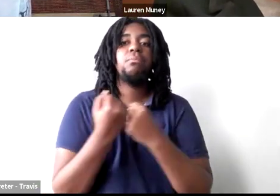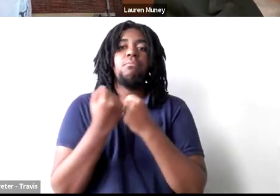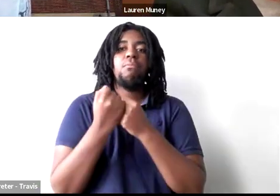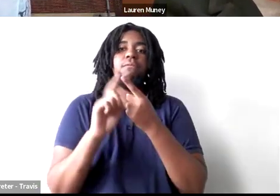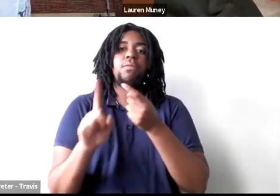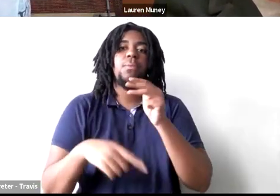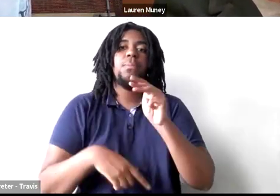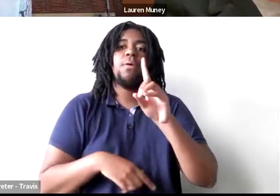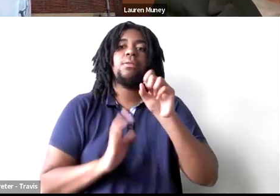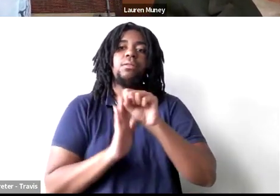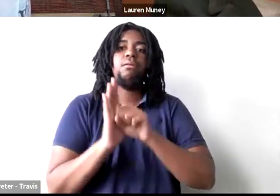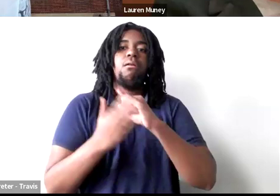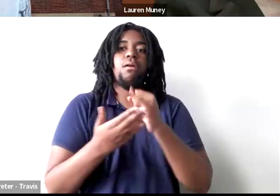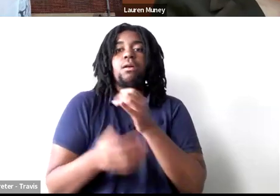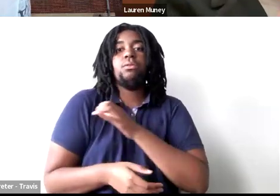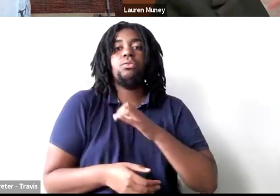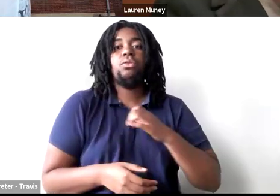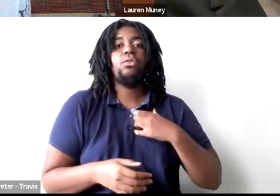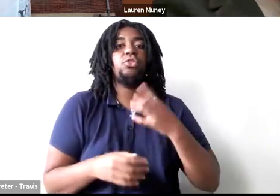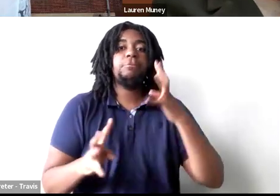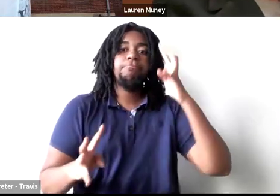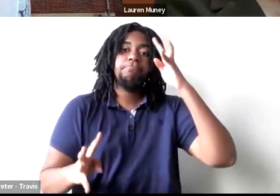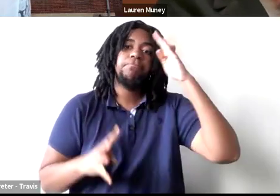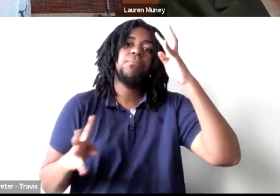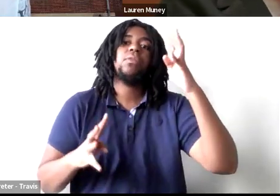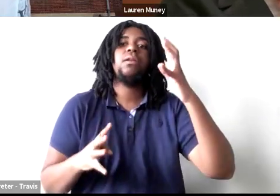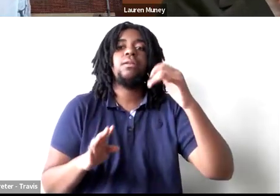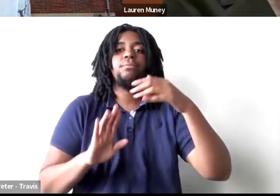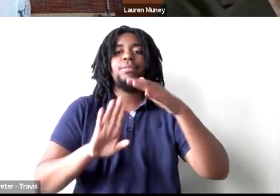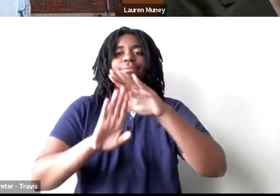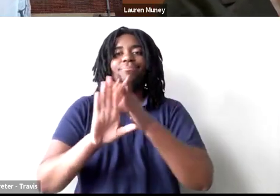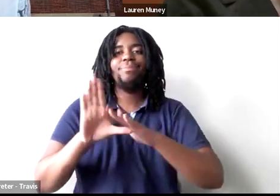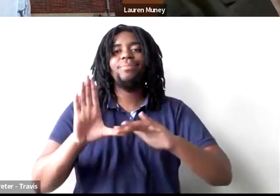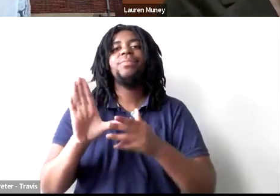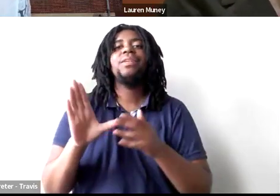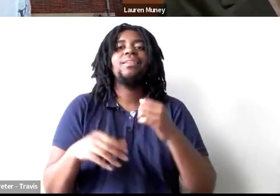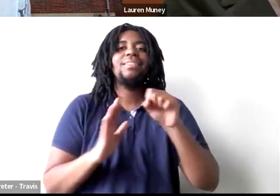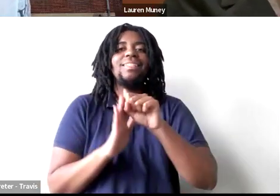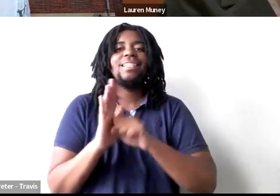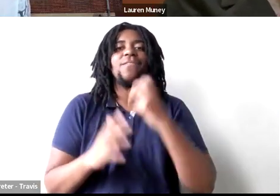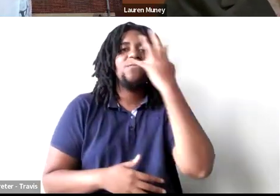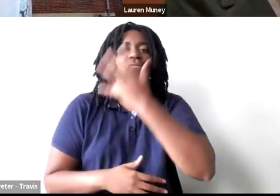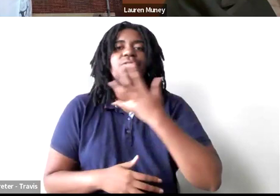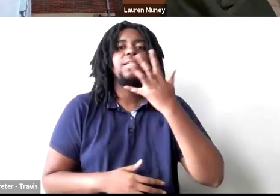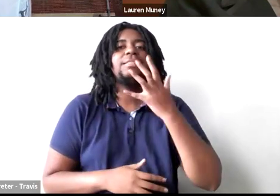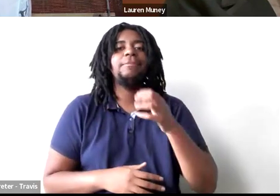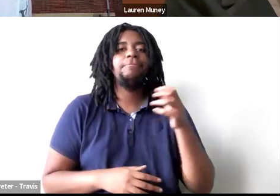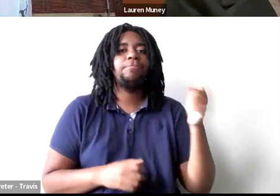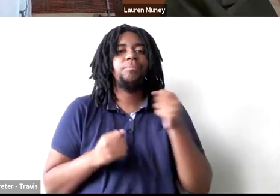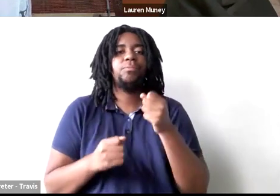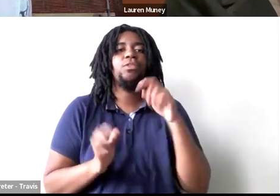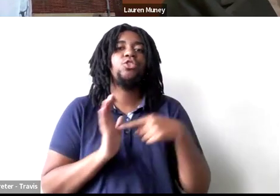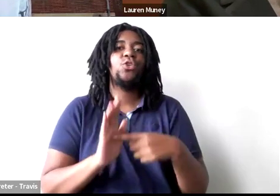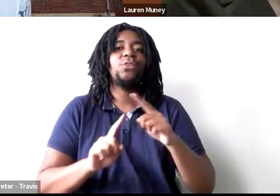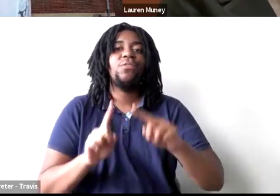Faces profiles that are installed in the Peale Museum, portraying almost 300 people all across Baltimore.